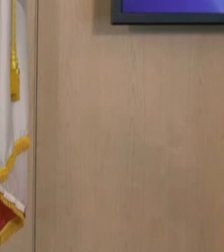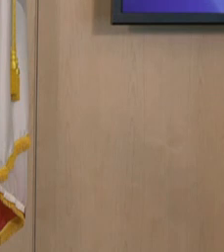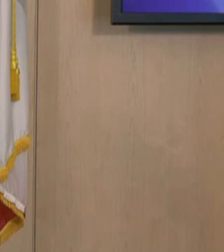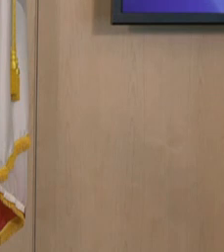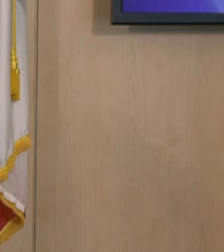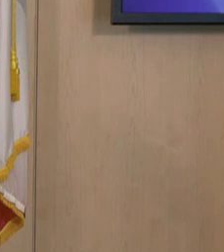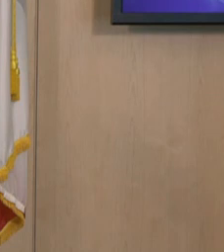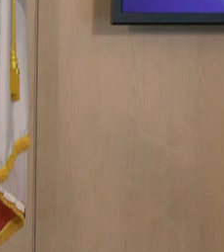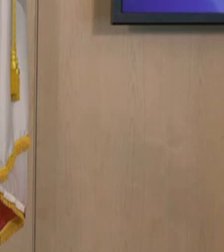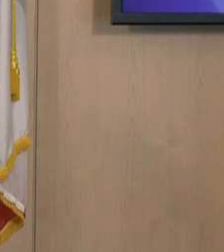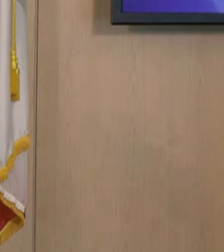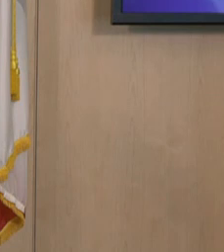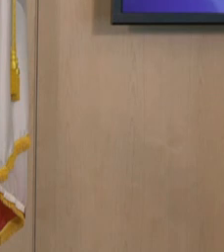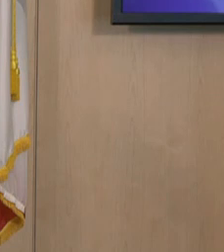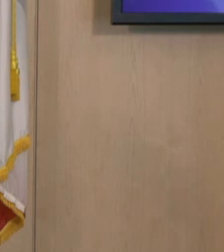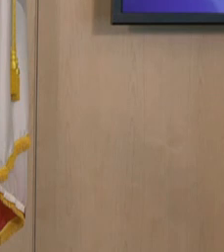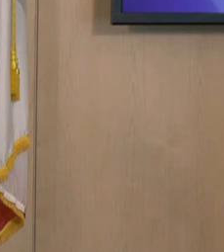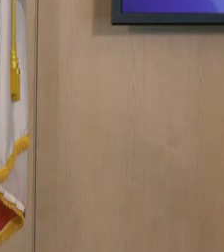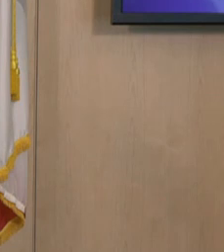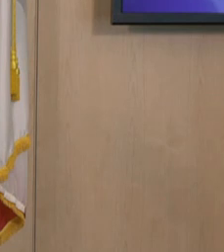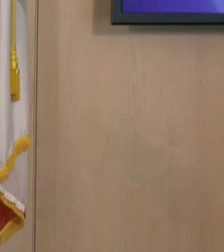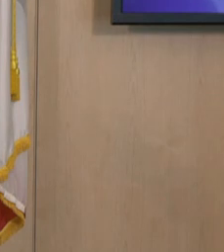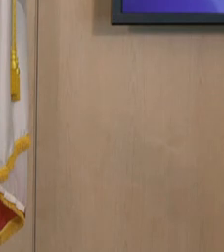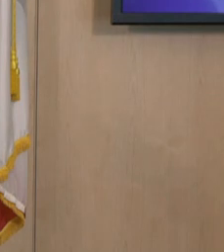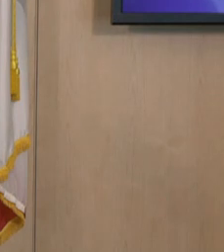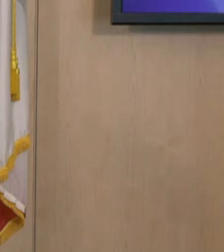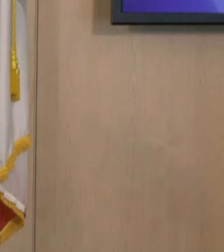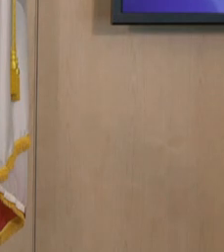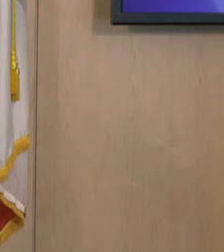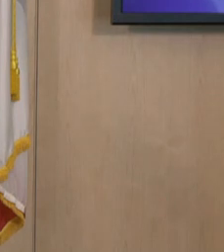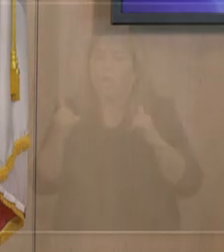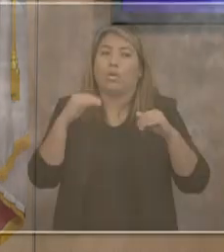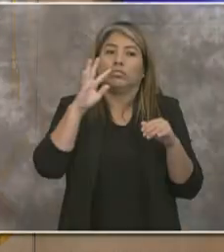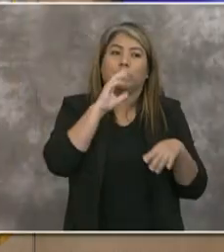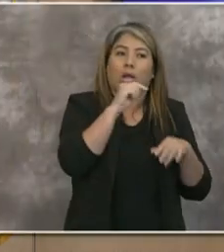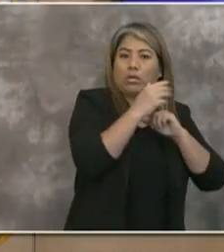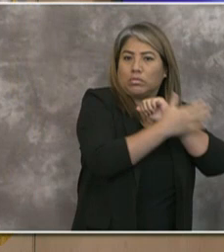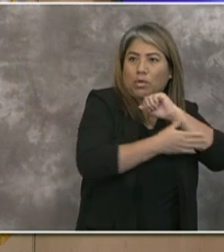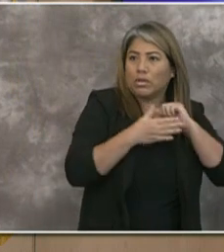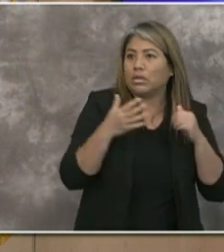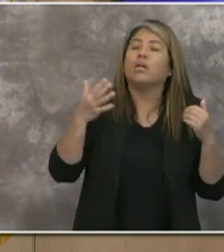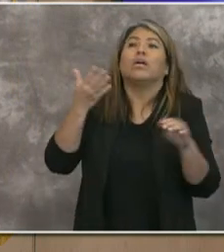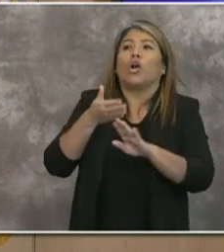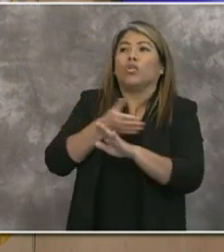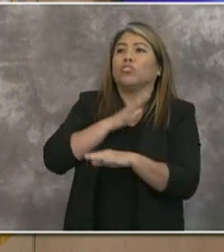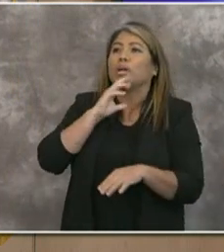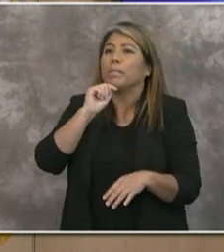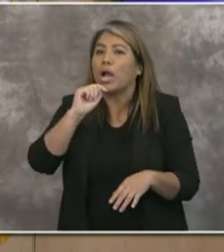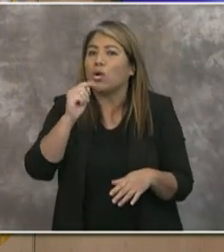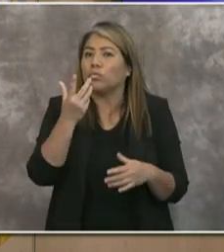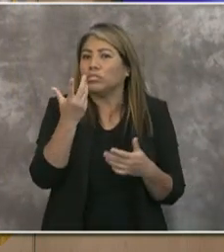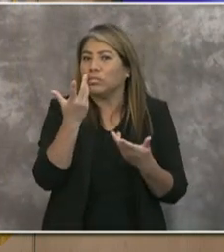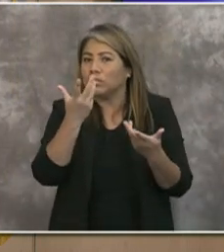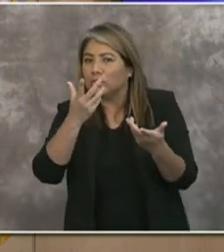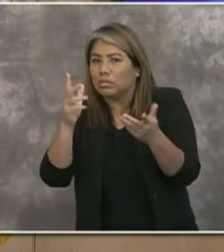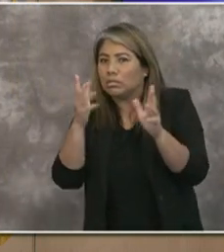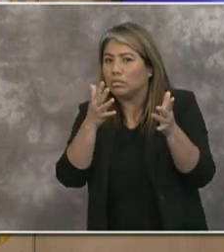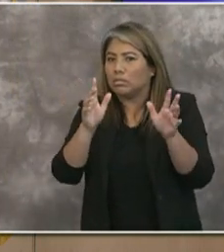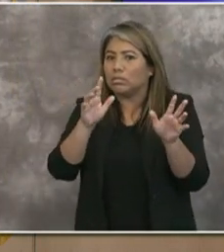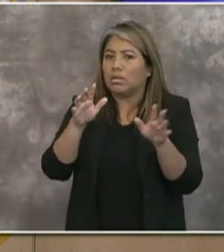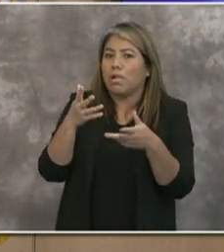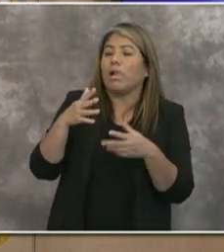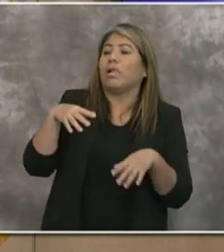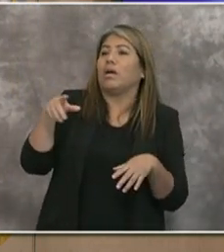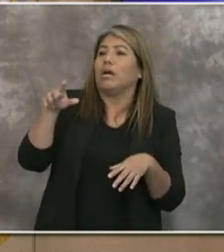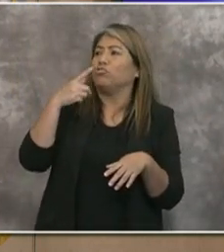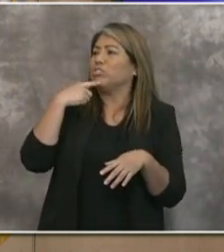testing sites are being contracted out by the state and operating in our county now. Earlier, you guys talked about ramping up, and I know that there's the goal of having 52